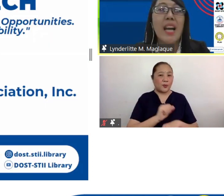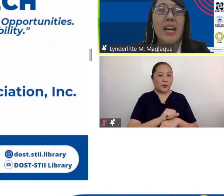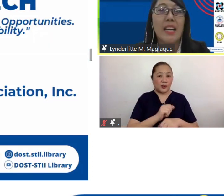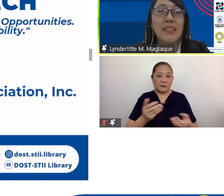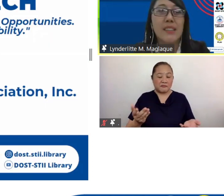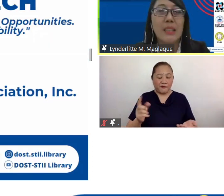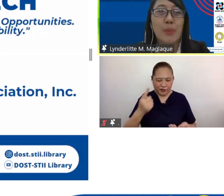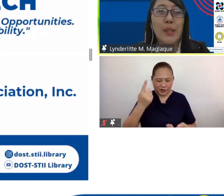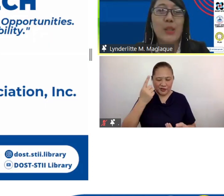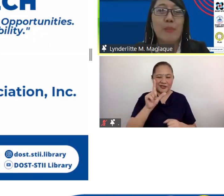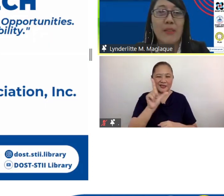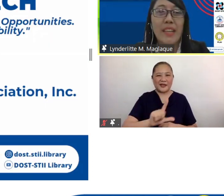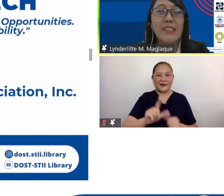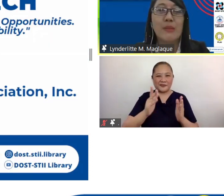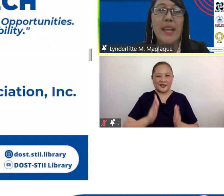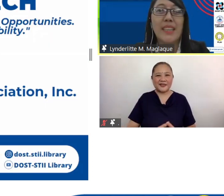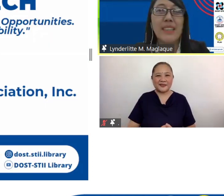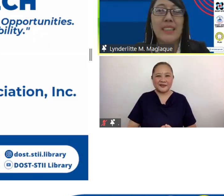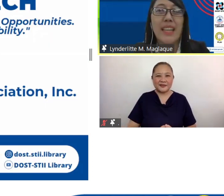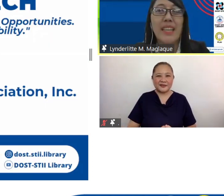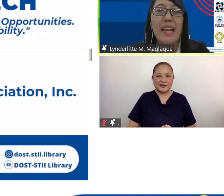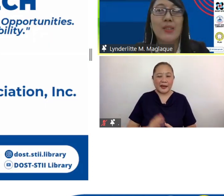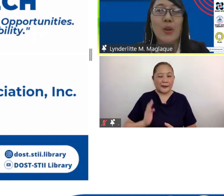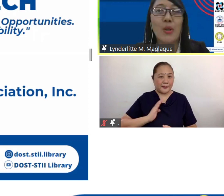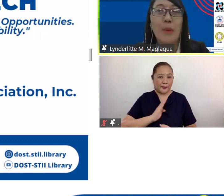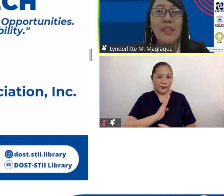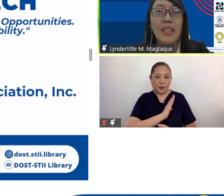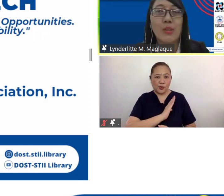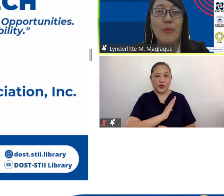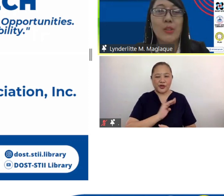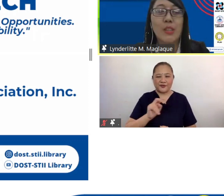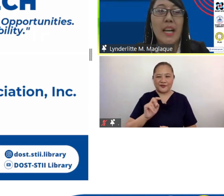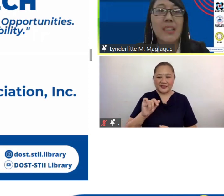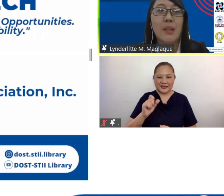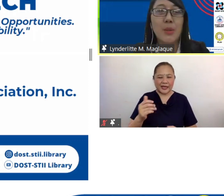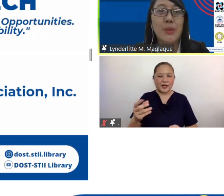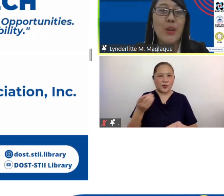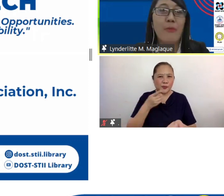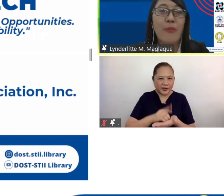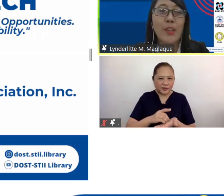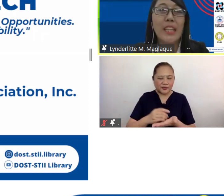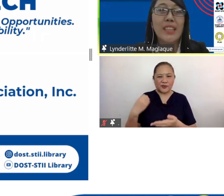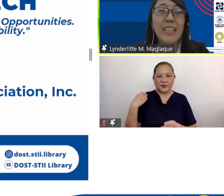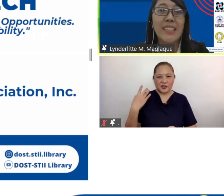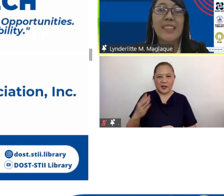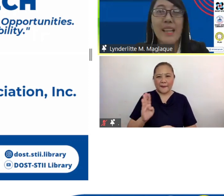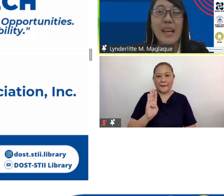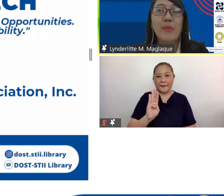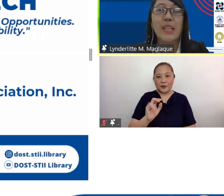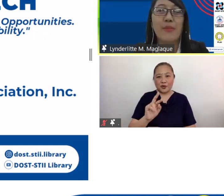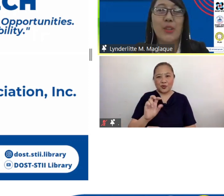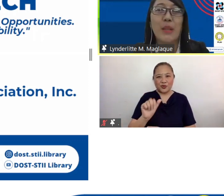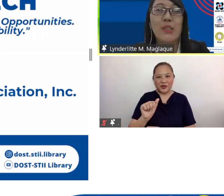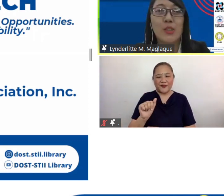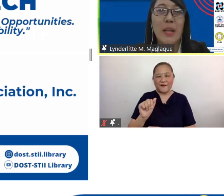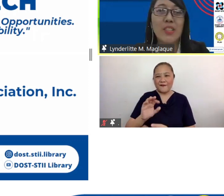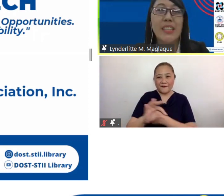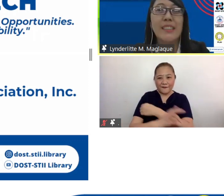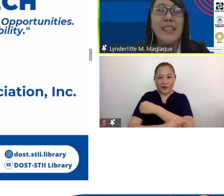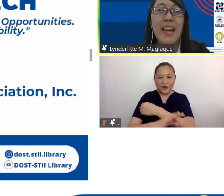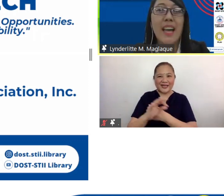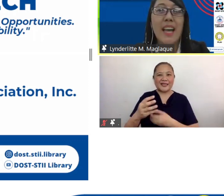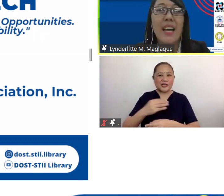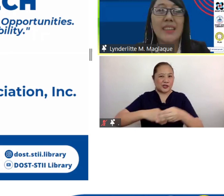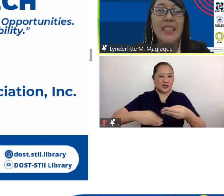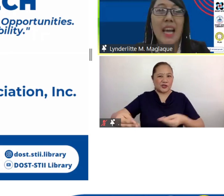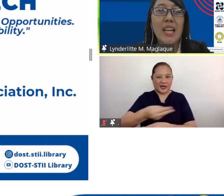librarian at the Board of Investment, then as documentation officer at the Bureau of Foreign Trade and Economic Information